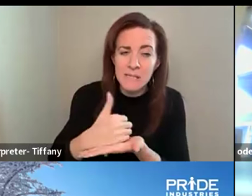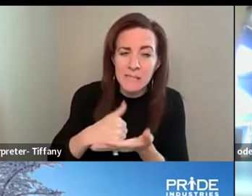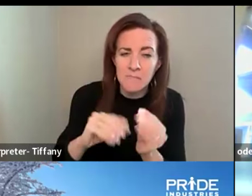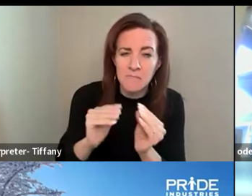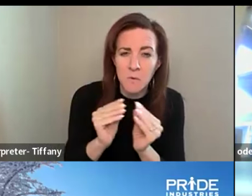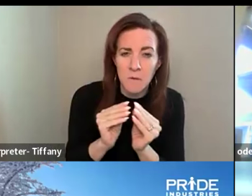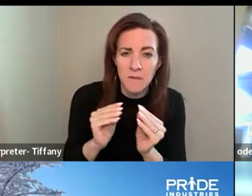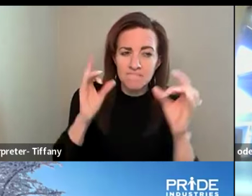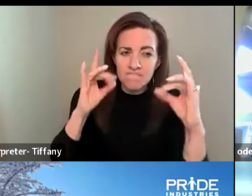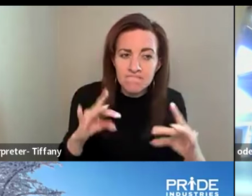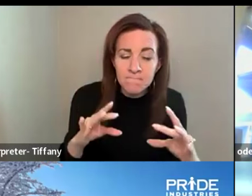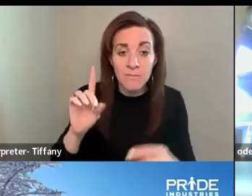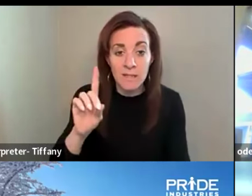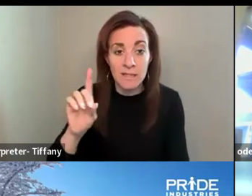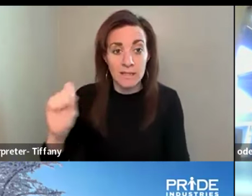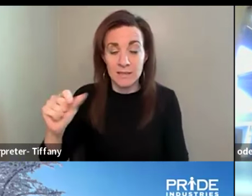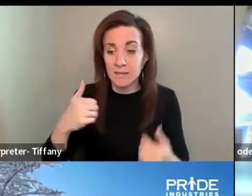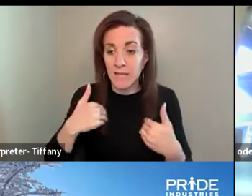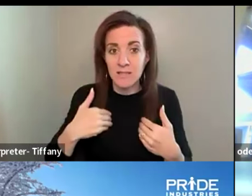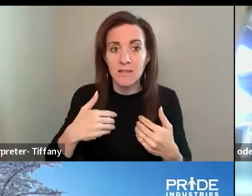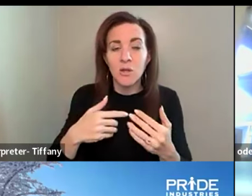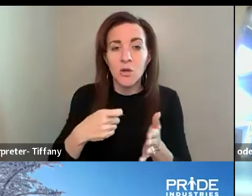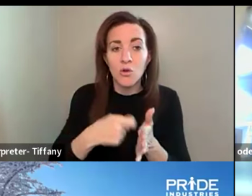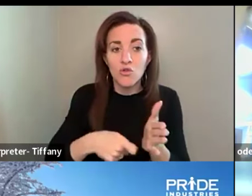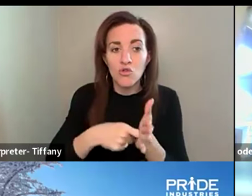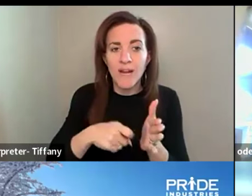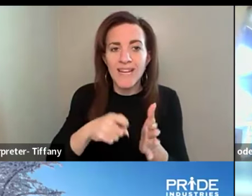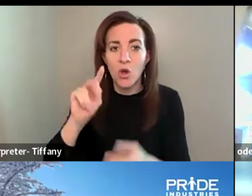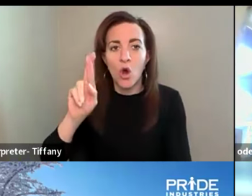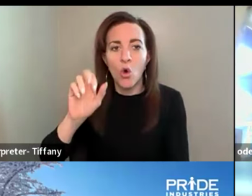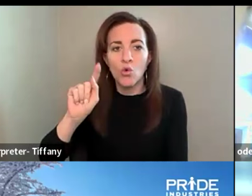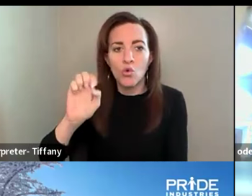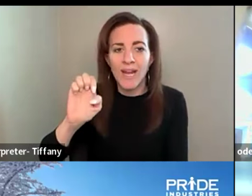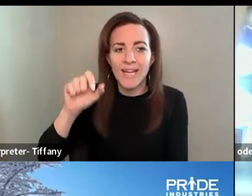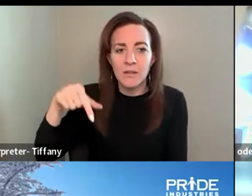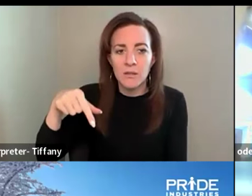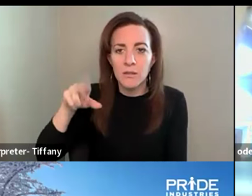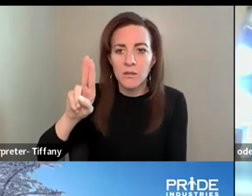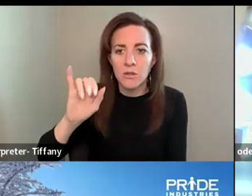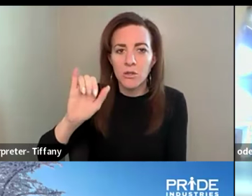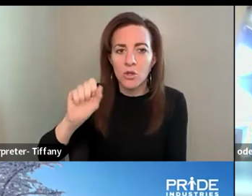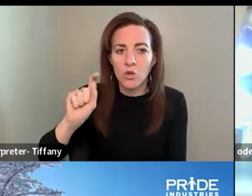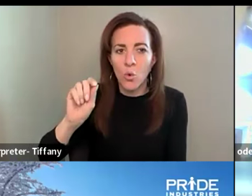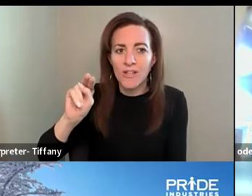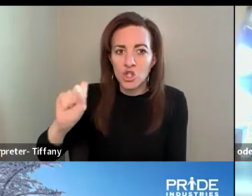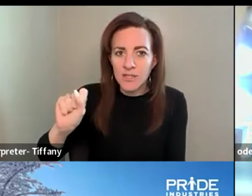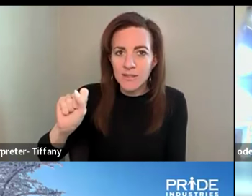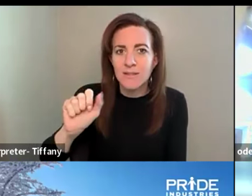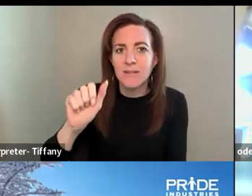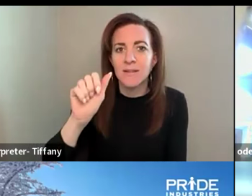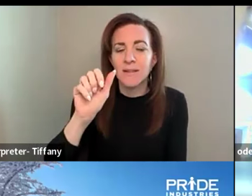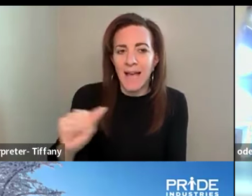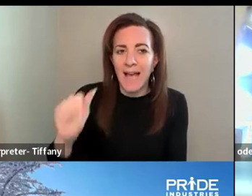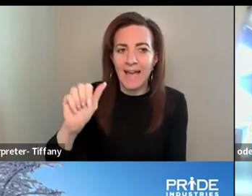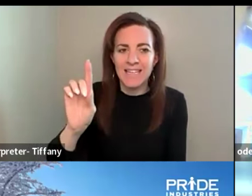input. DDS is the rate questions at dds.org is the email, which I will, or somebody else will put in the chat. And I'm